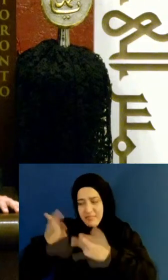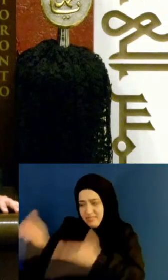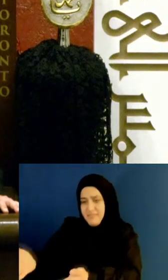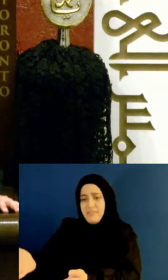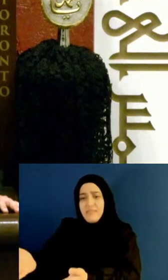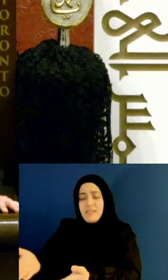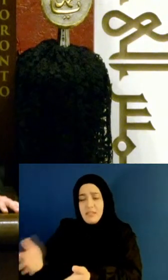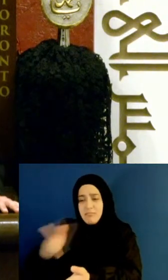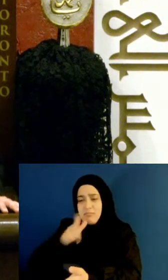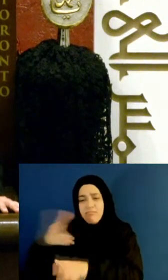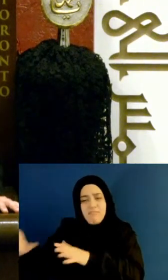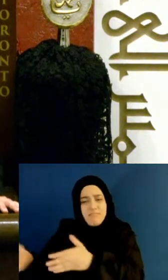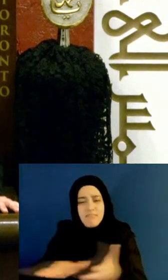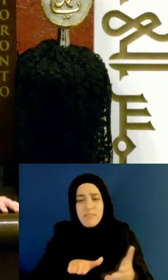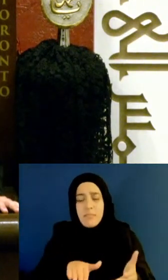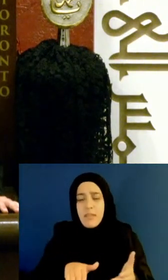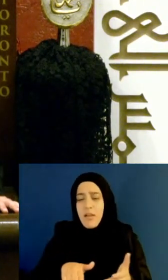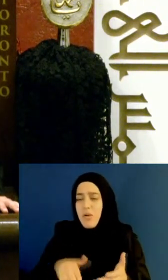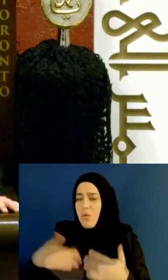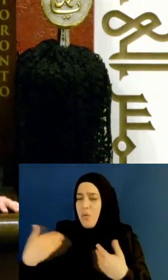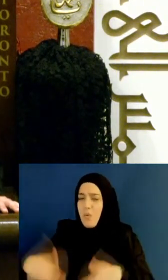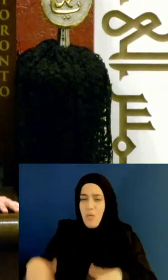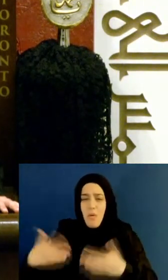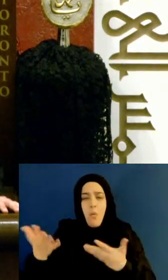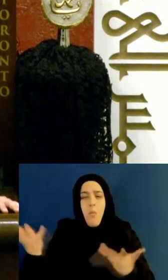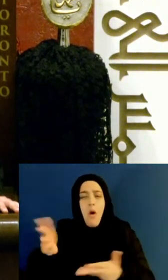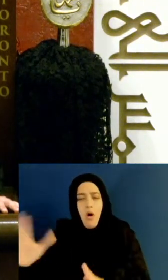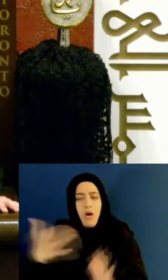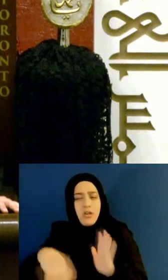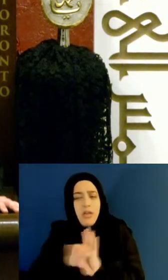this level of success.